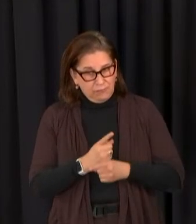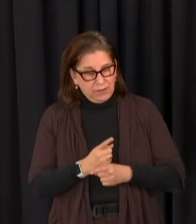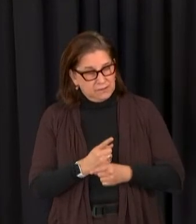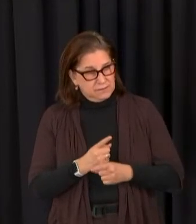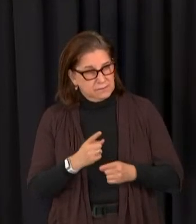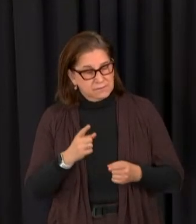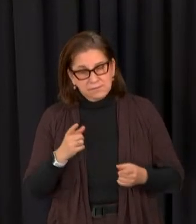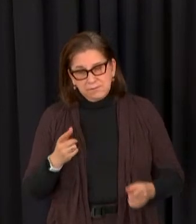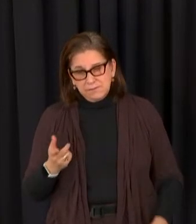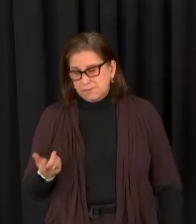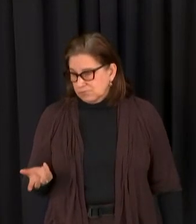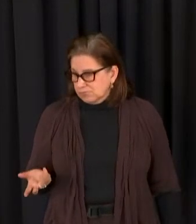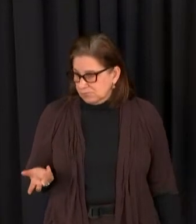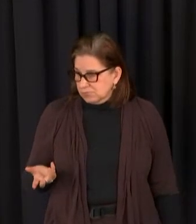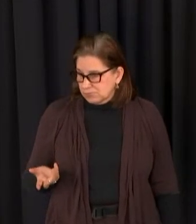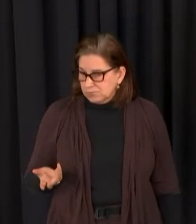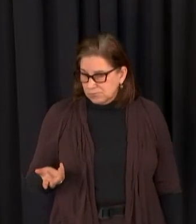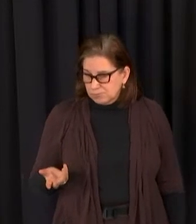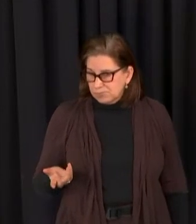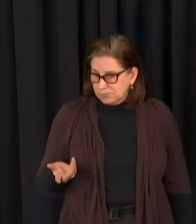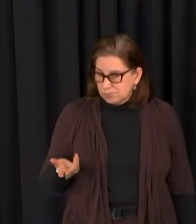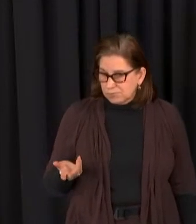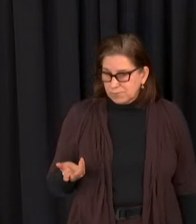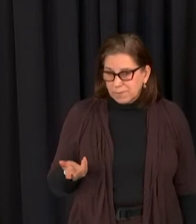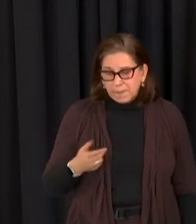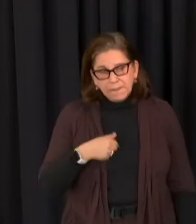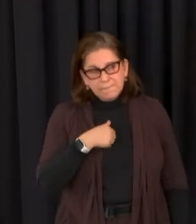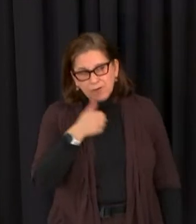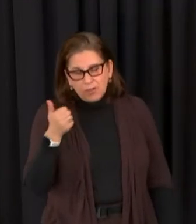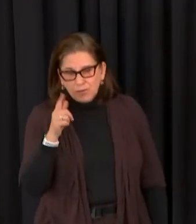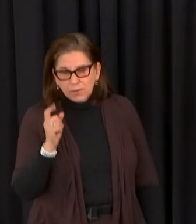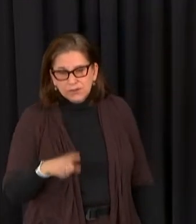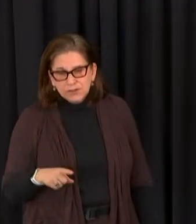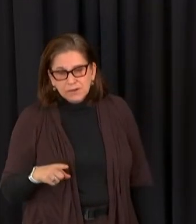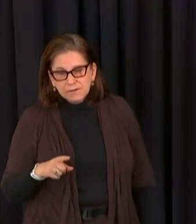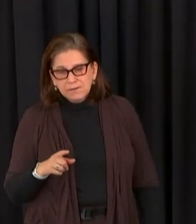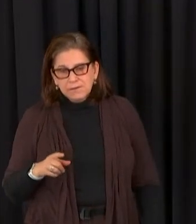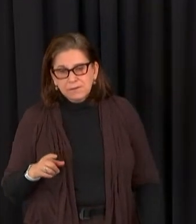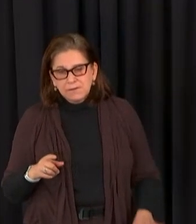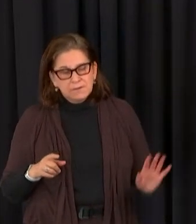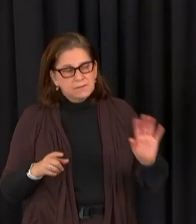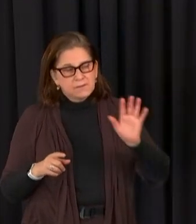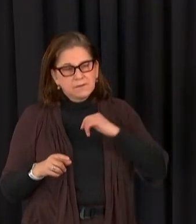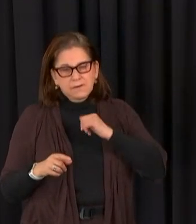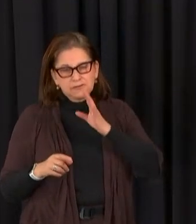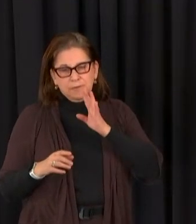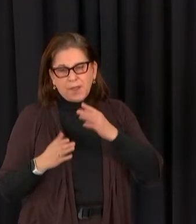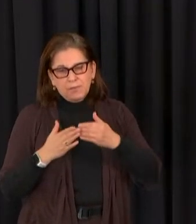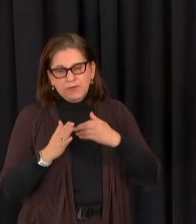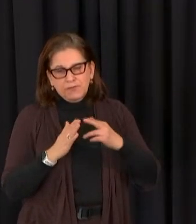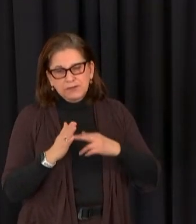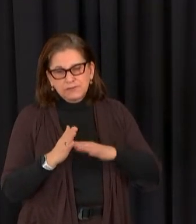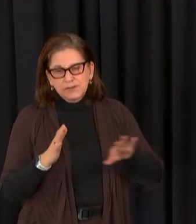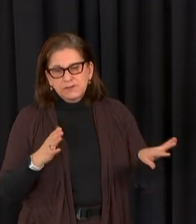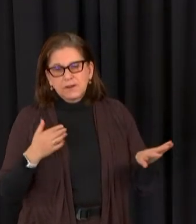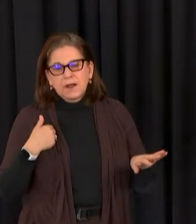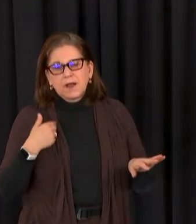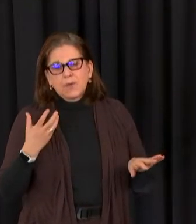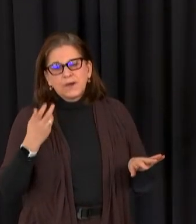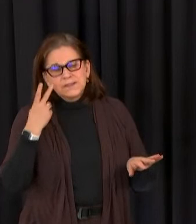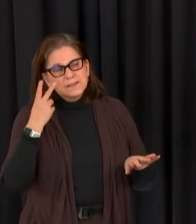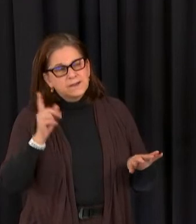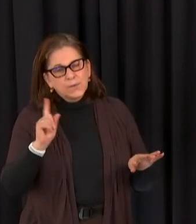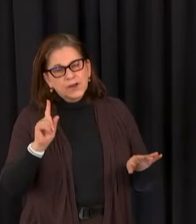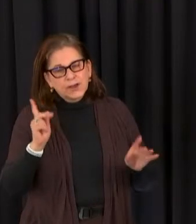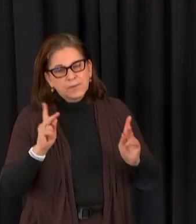then, not related to pre-registration, I was just looking at the latest breakdowns today of where people are getting the vaccine in